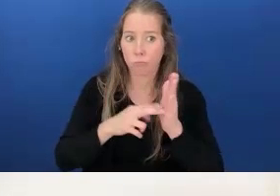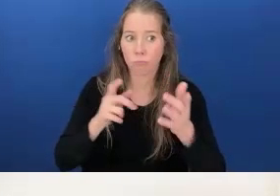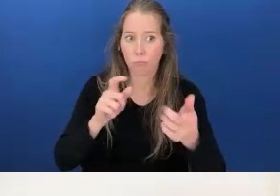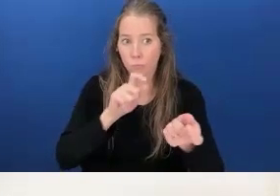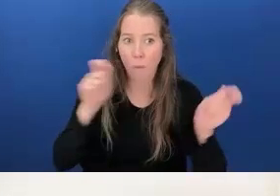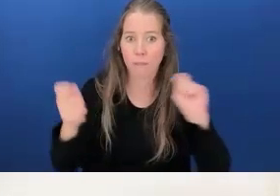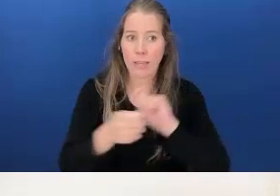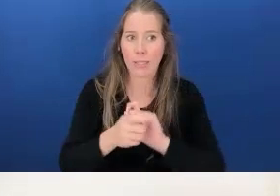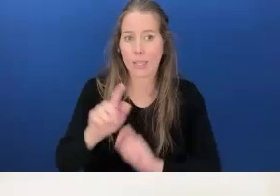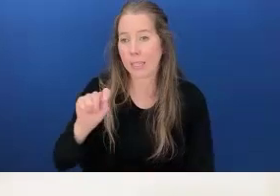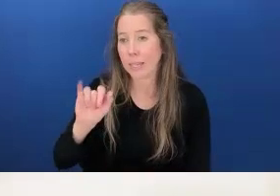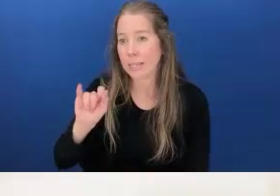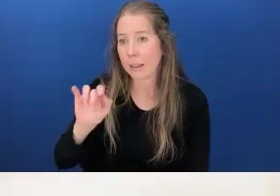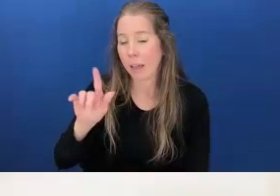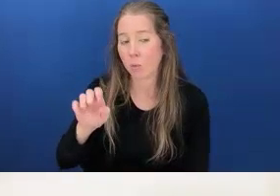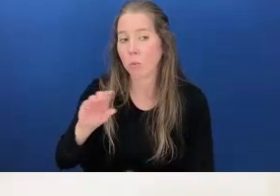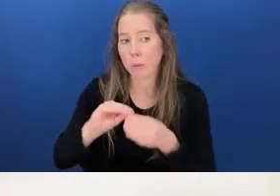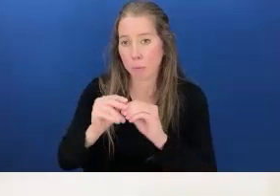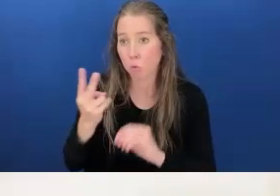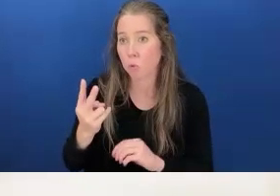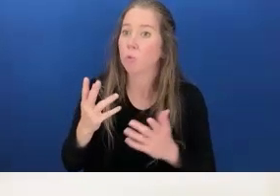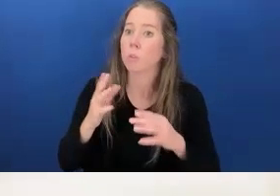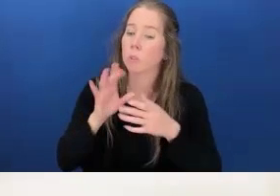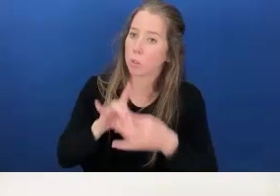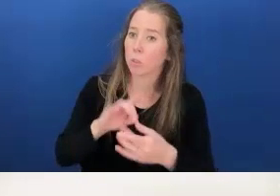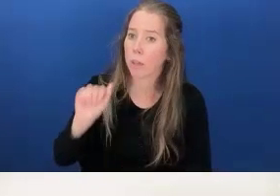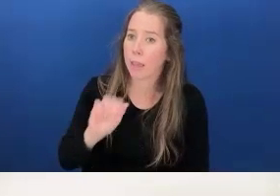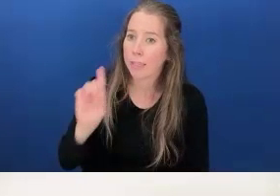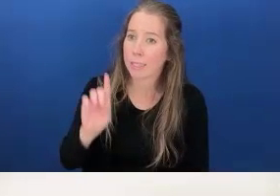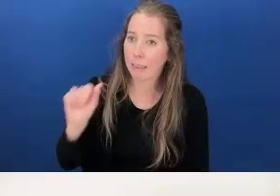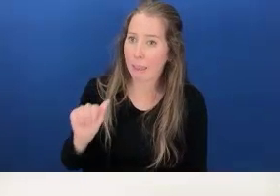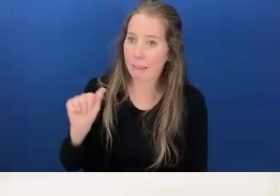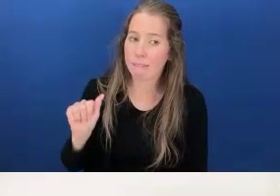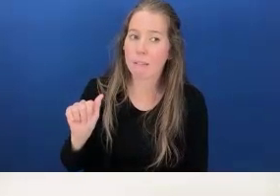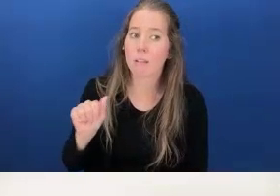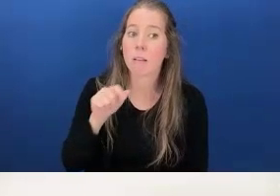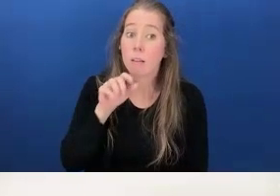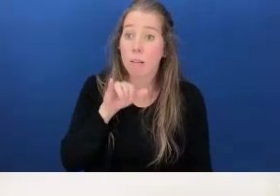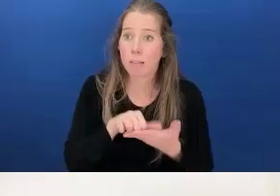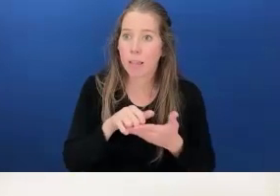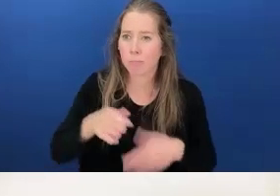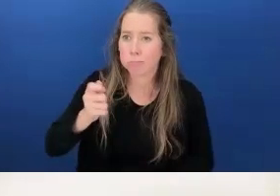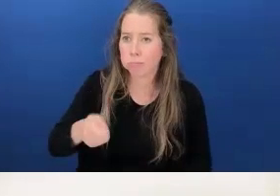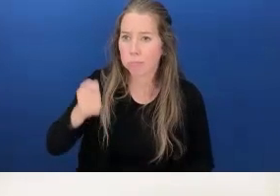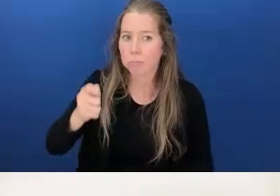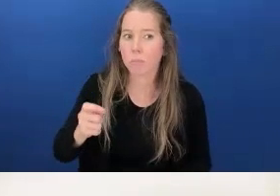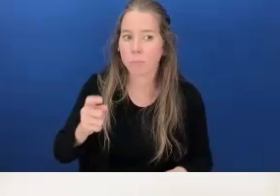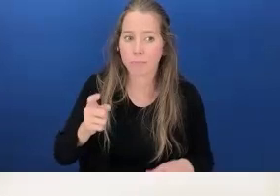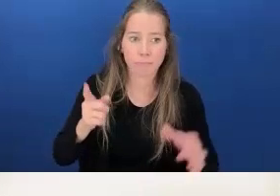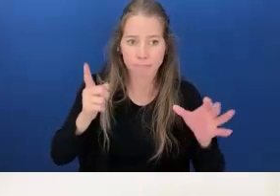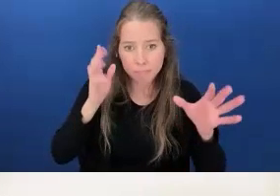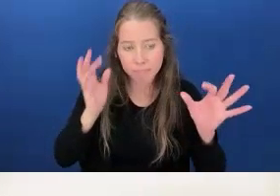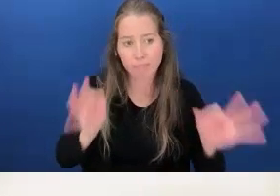the Americans with Disabilities Act. And in this ruling, they